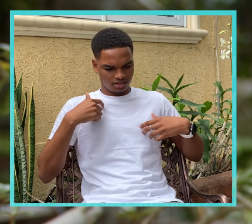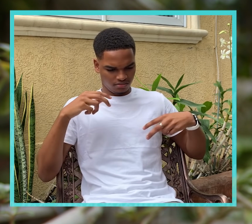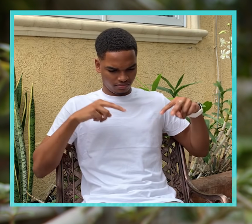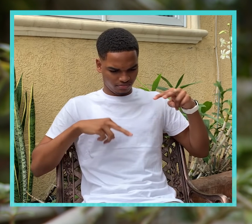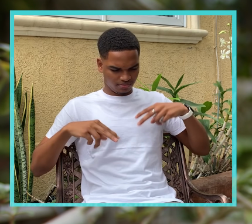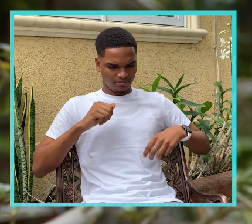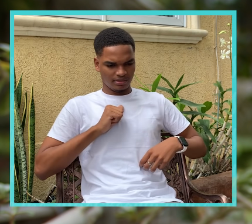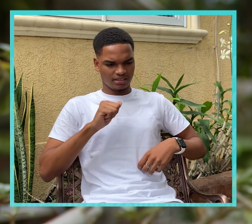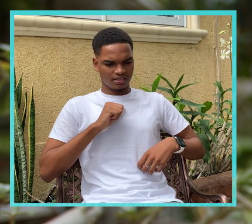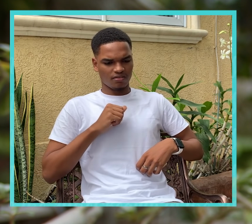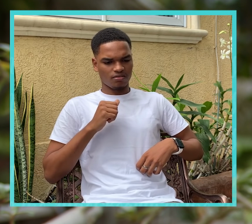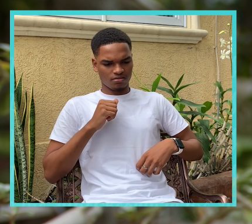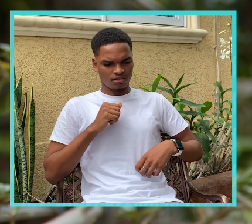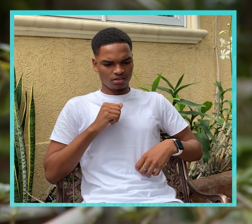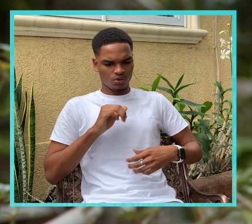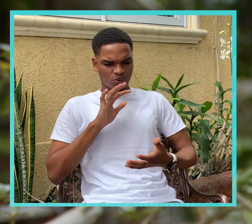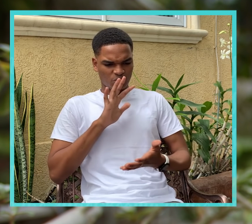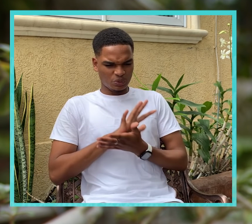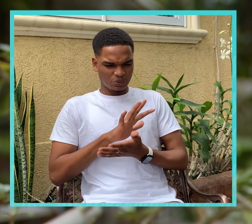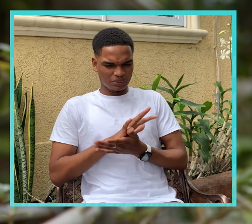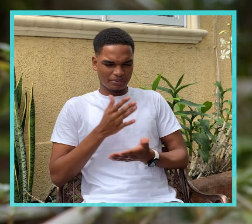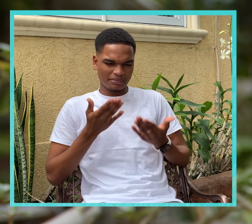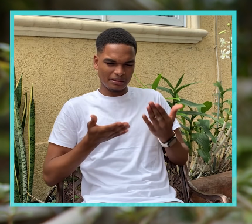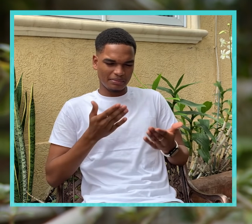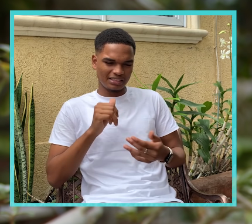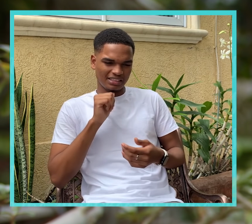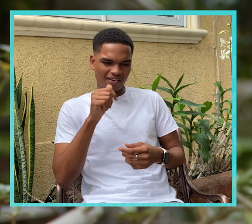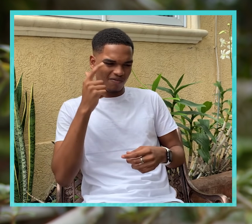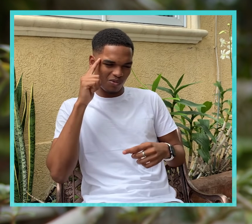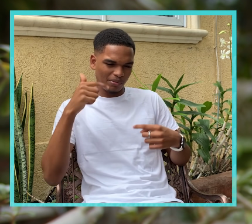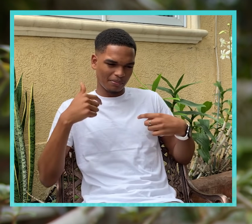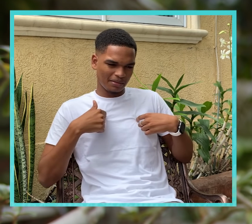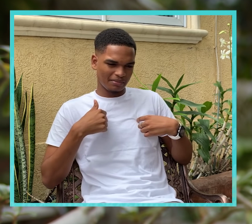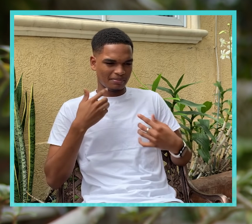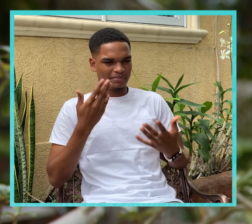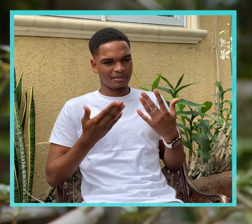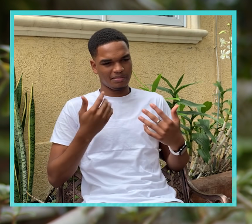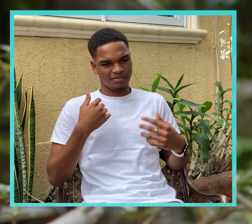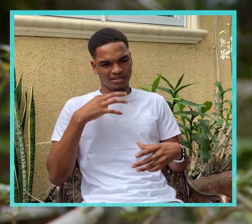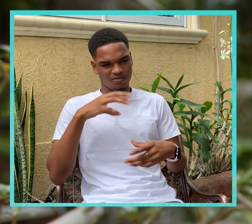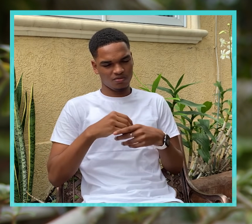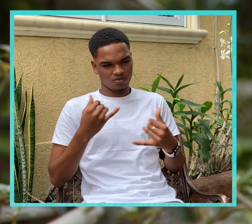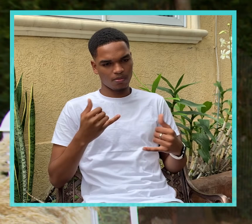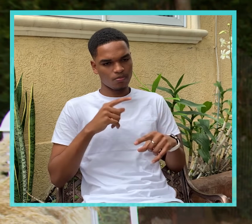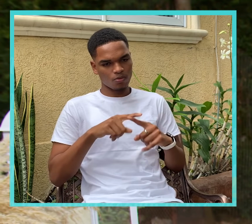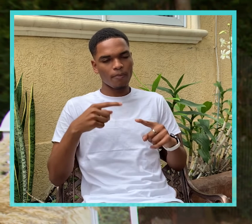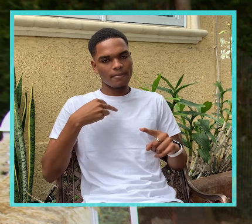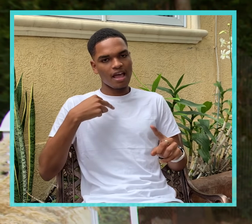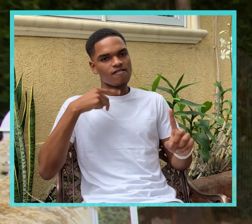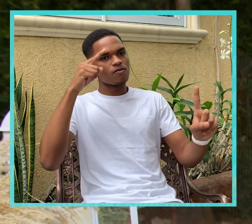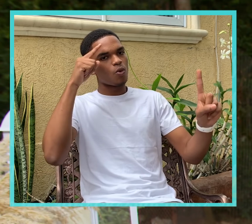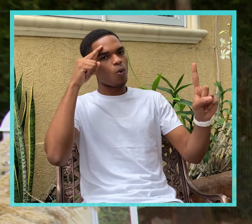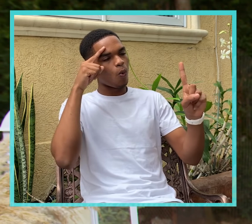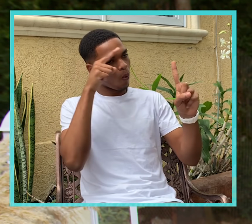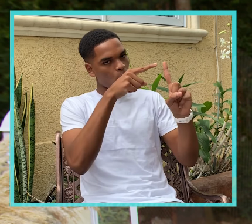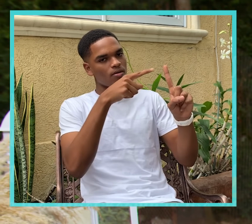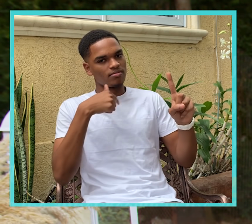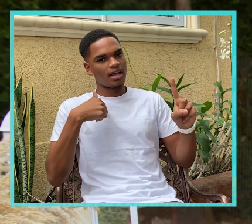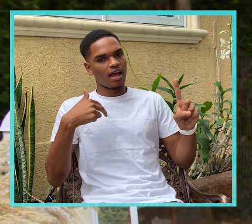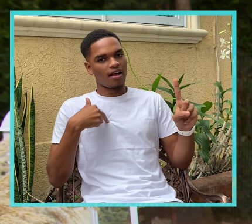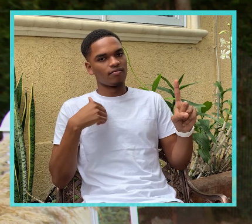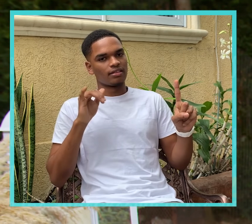that school might not be for you. What you're in right now might not be for you, but you do have a purpose. Mm, that part.